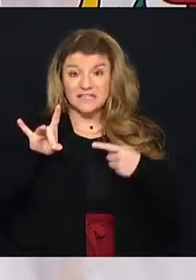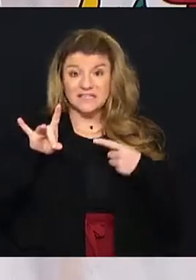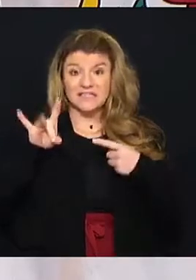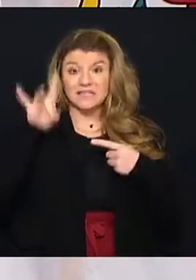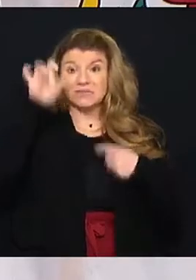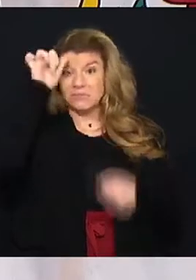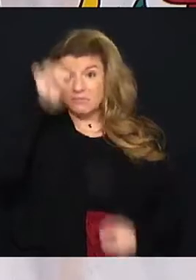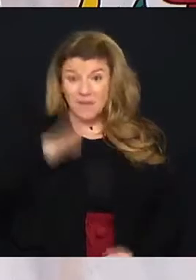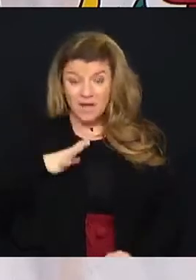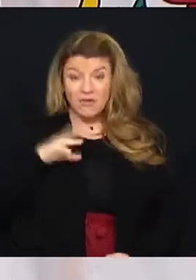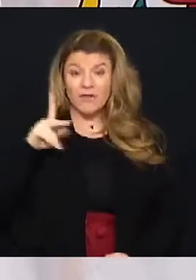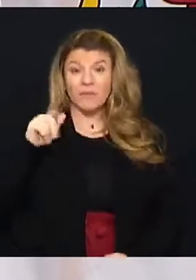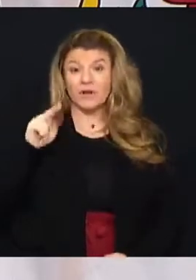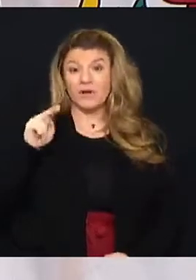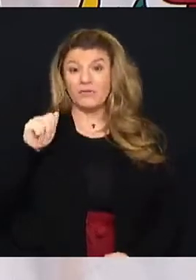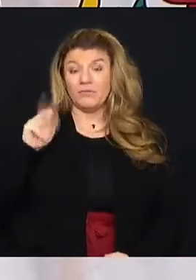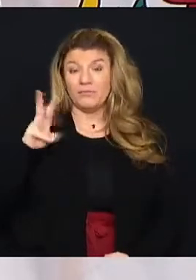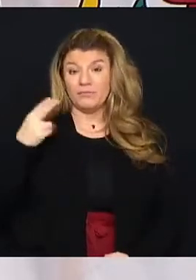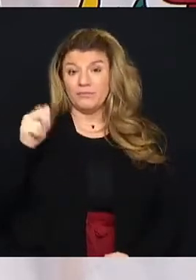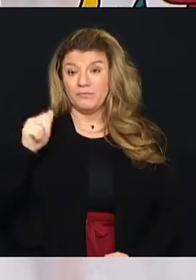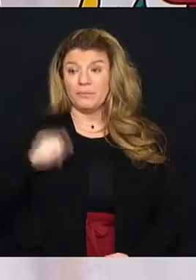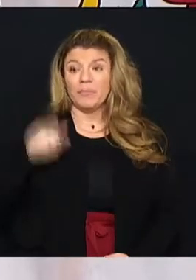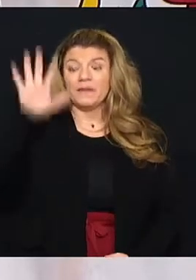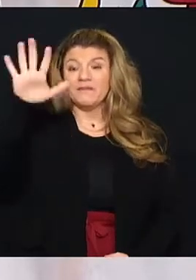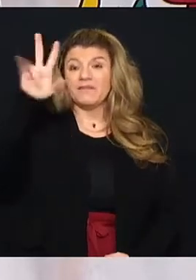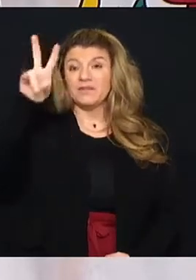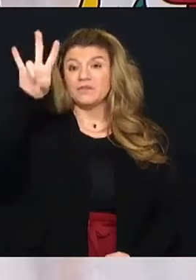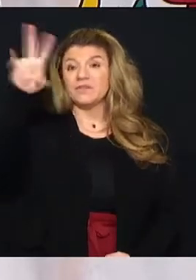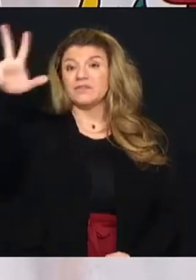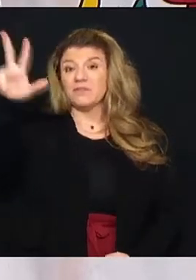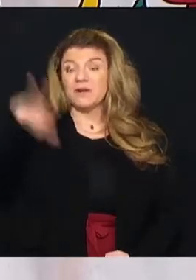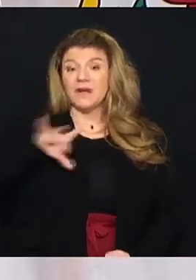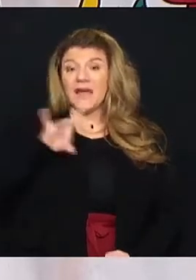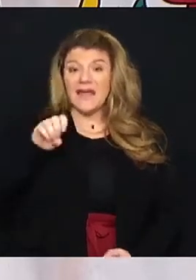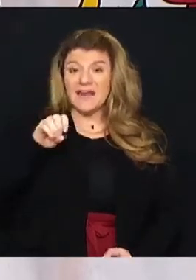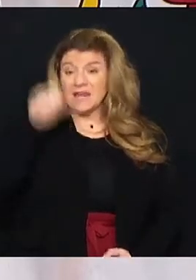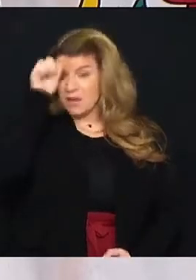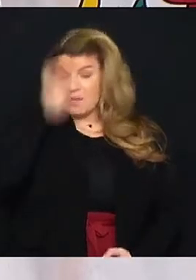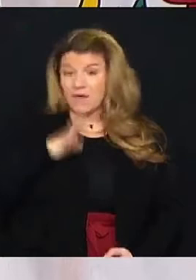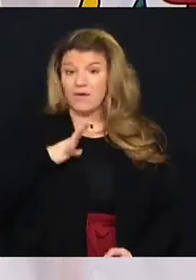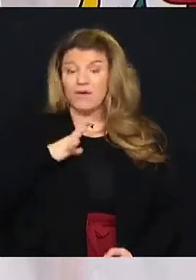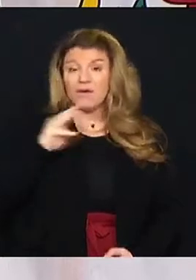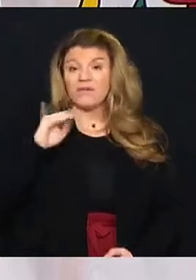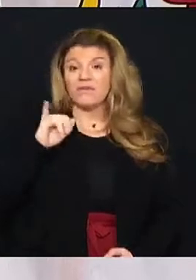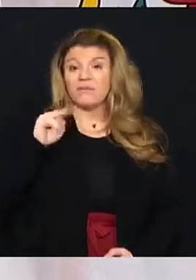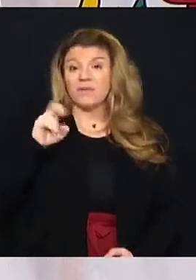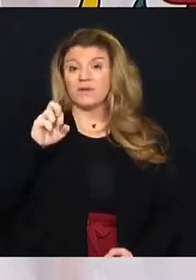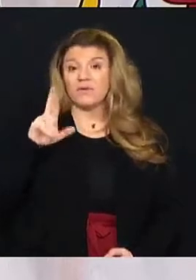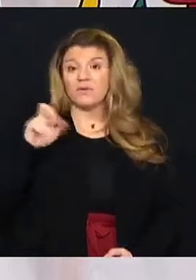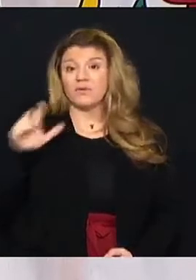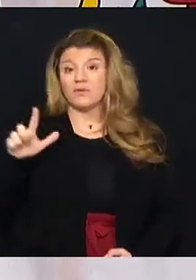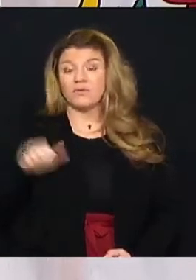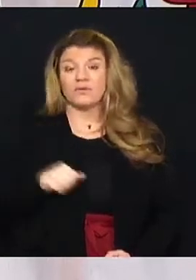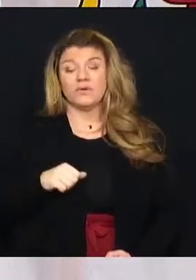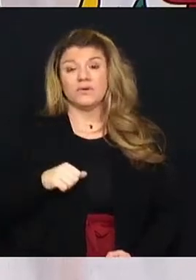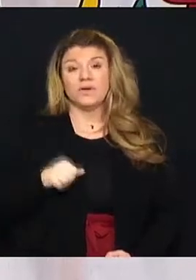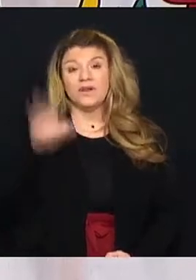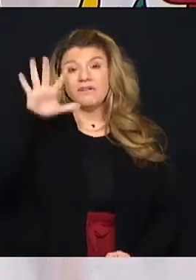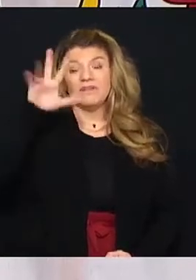male from Kanawha County. The 5,273rd death, an 80-year-old male from Mineral County.